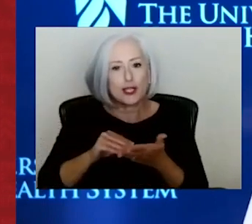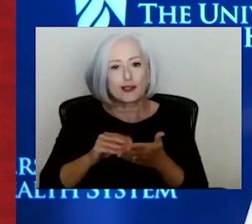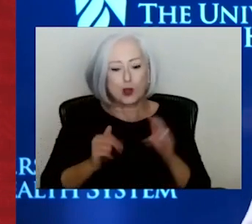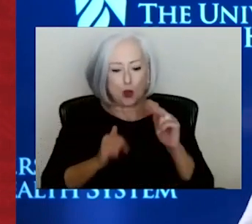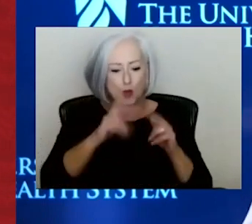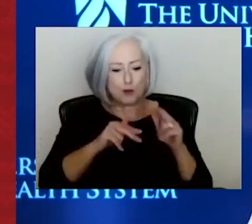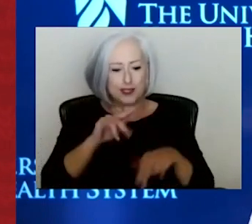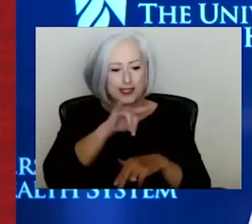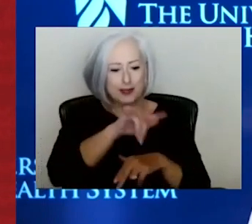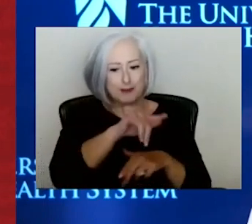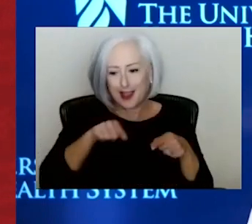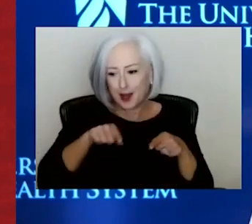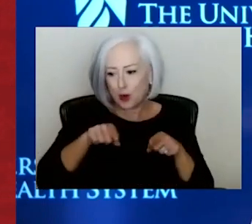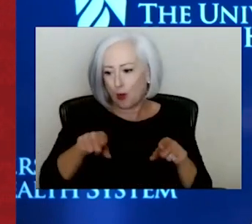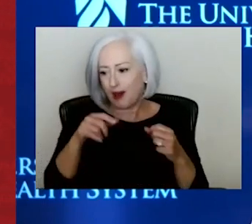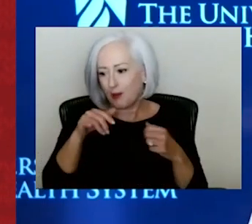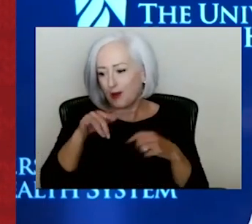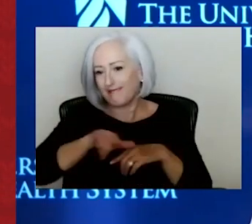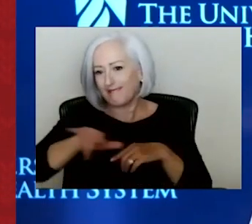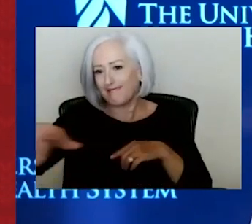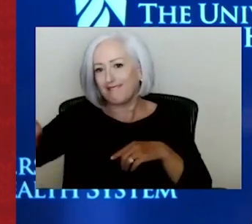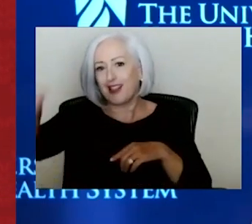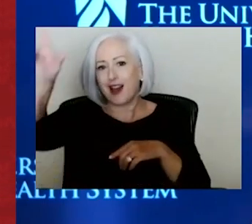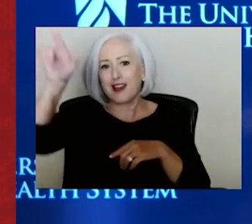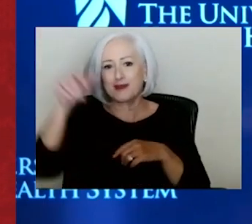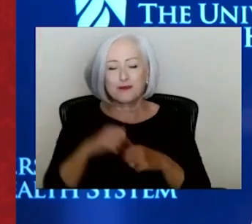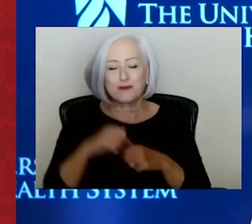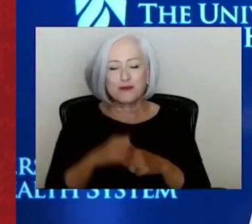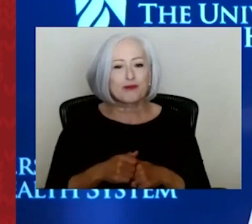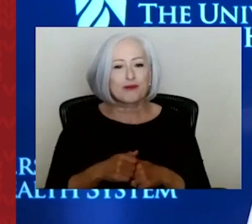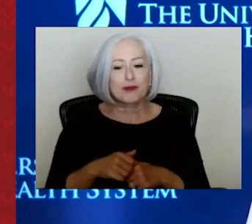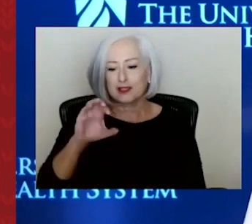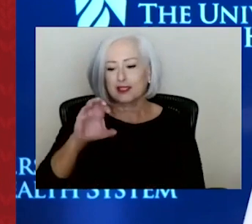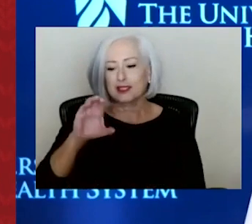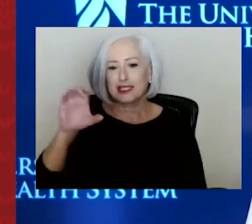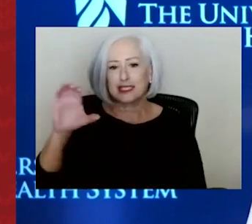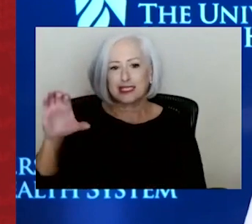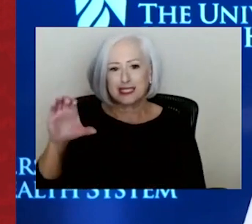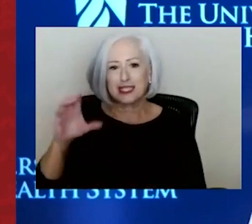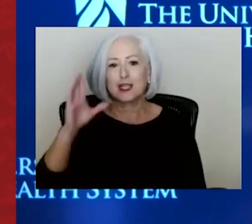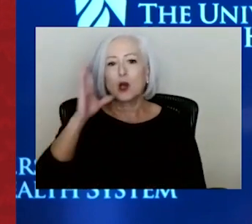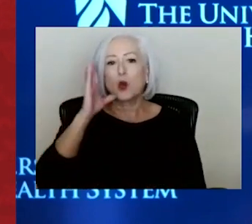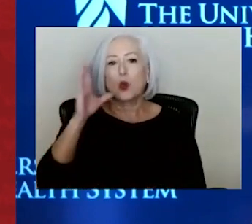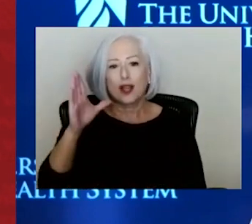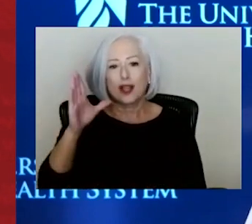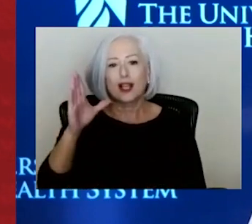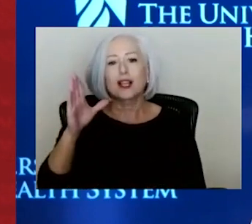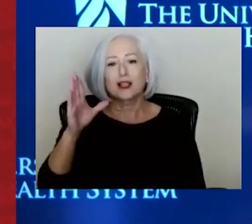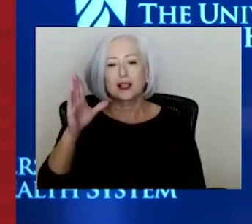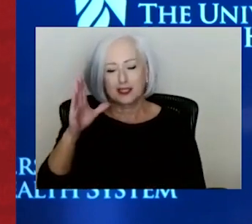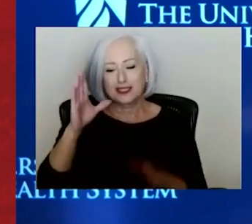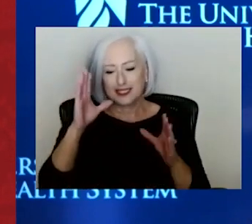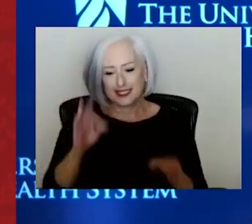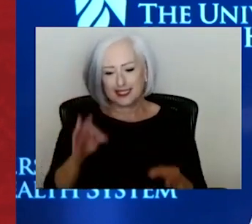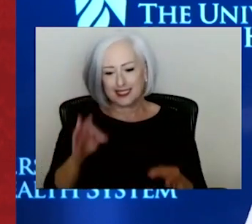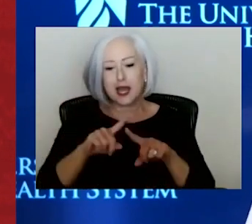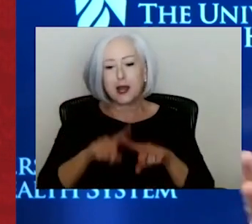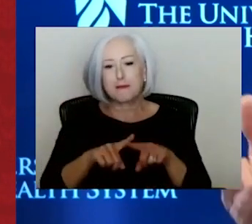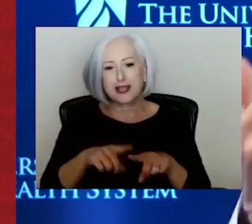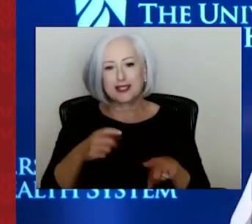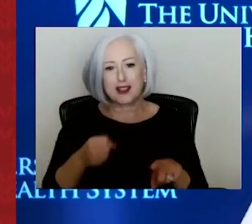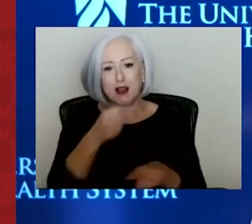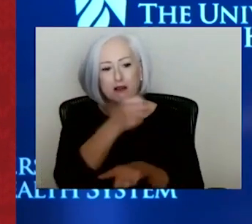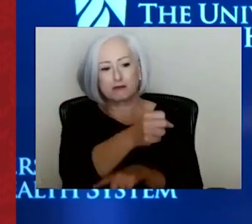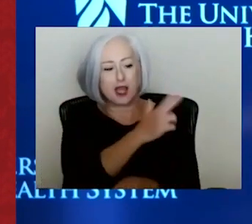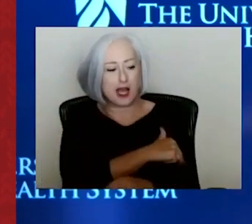now, the CDC has said it's going to be hospitalizations that really inform our guidance, because we're not doing as much testing. We're not even